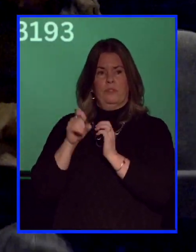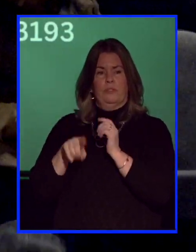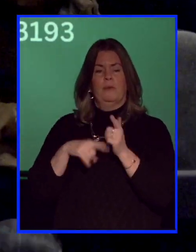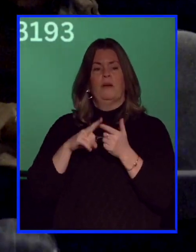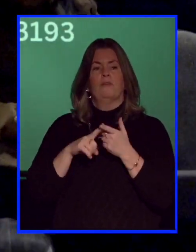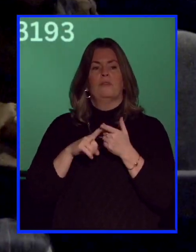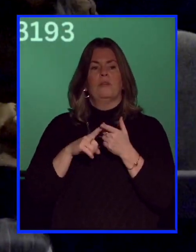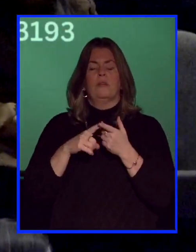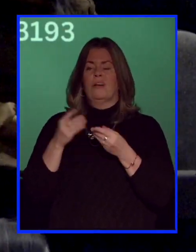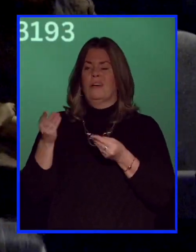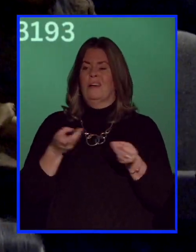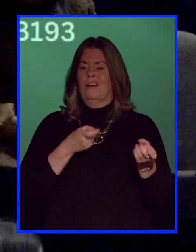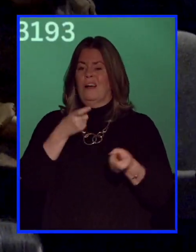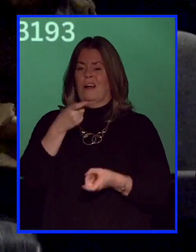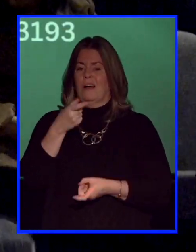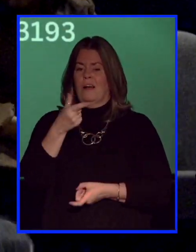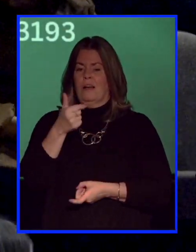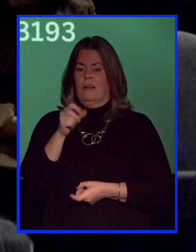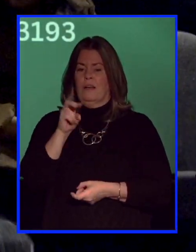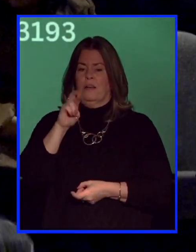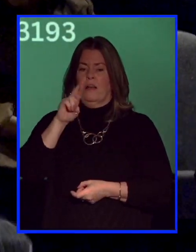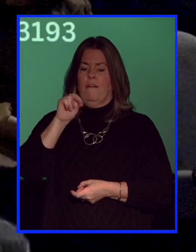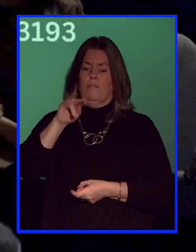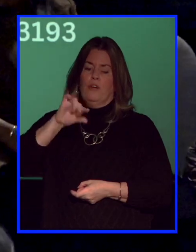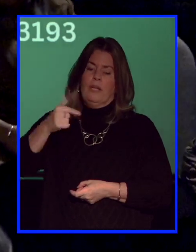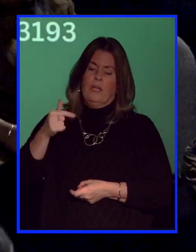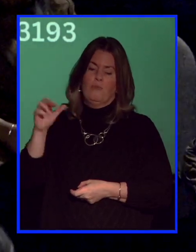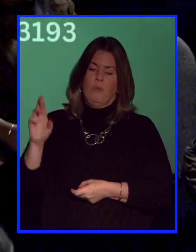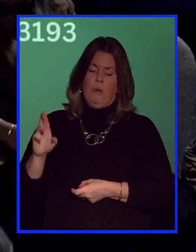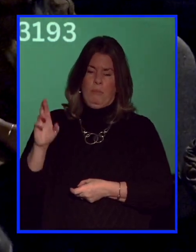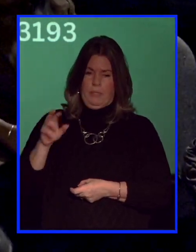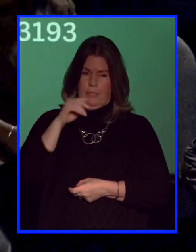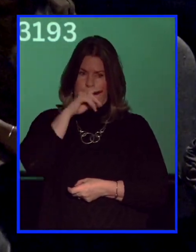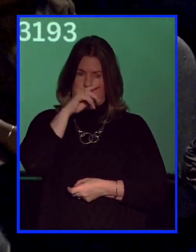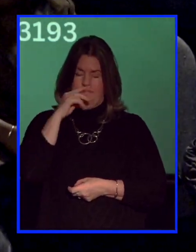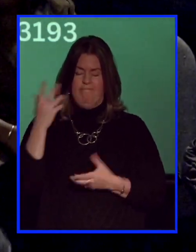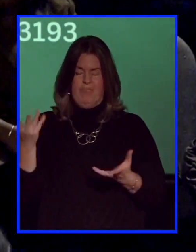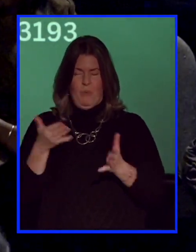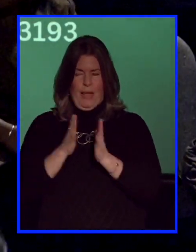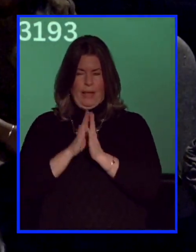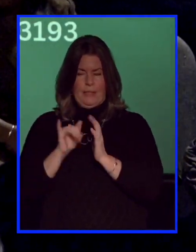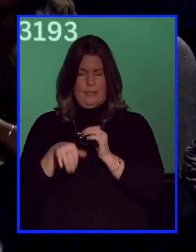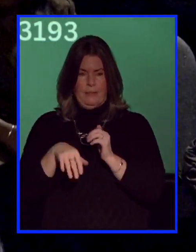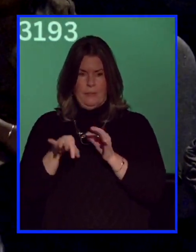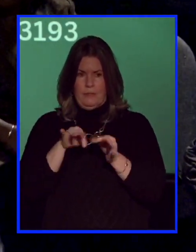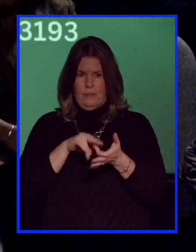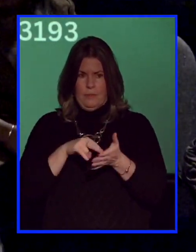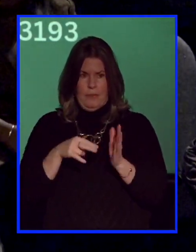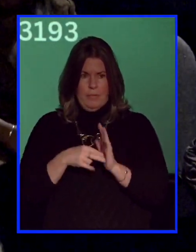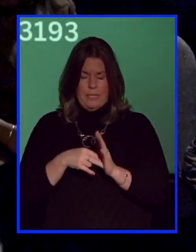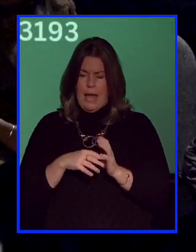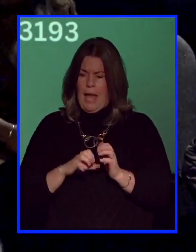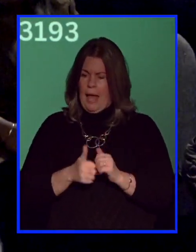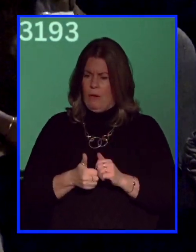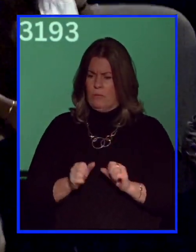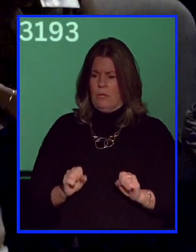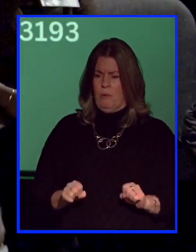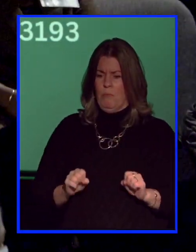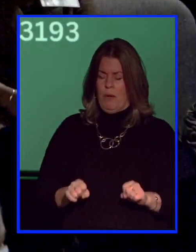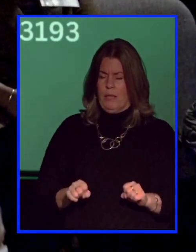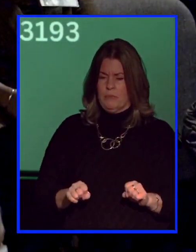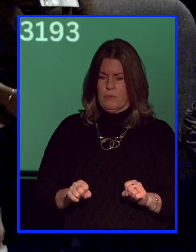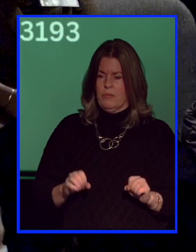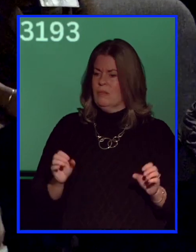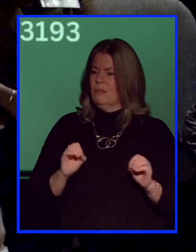Republicans. So I just want to ask about that. I'm trying to figure out how is it possible that nobody can speak